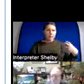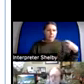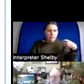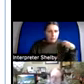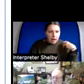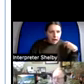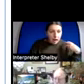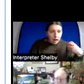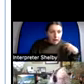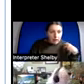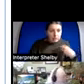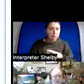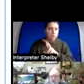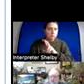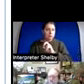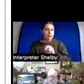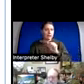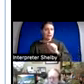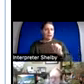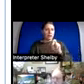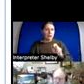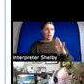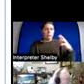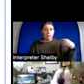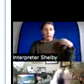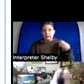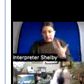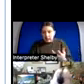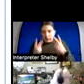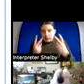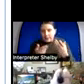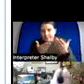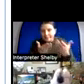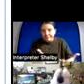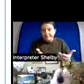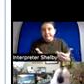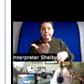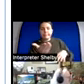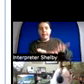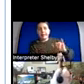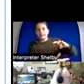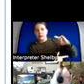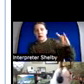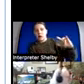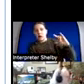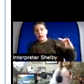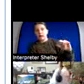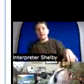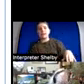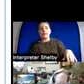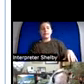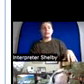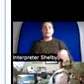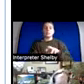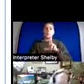know anyhow you get the idea yeah it is an airline ryan air and uh so ryan